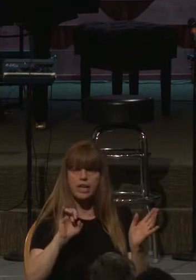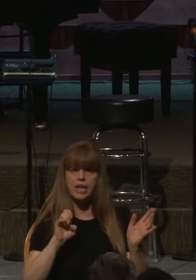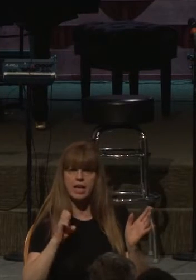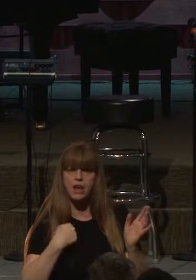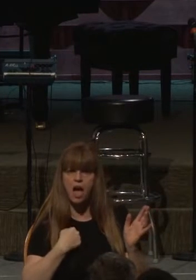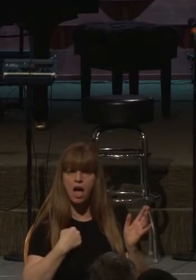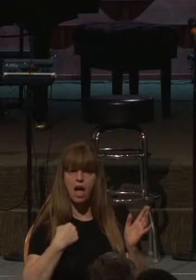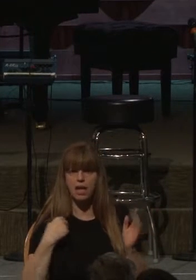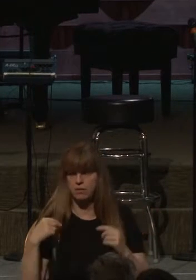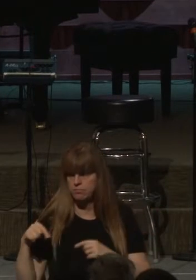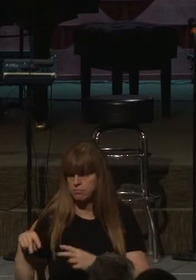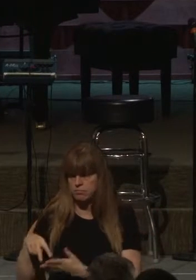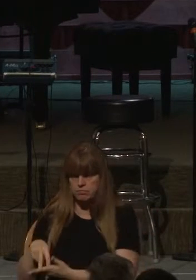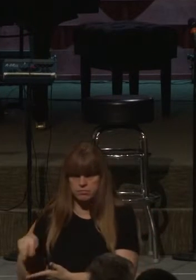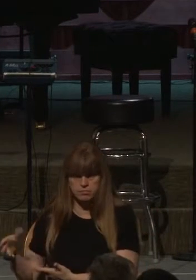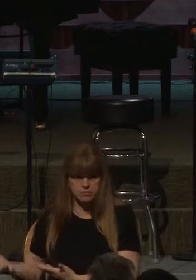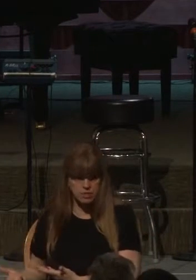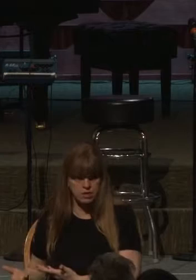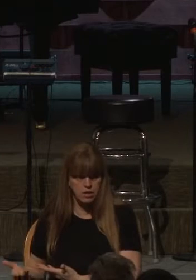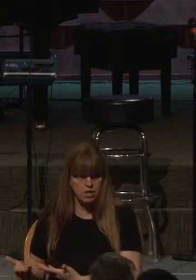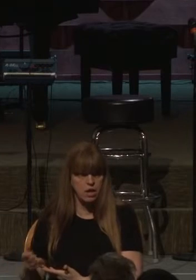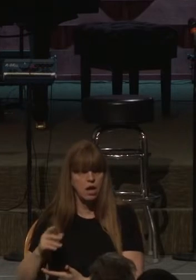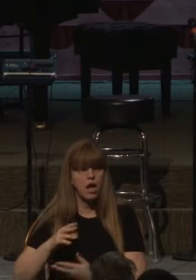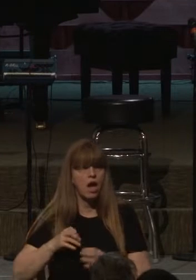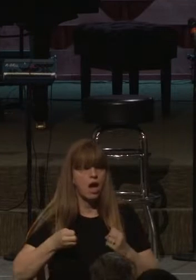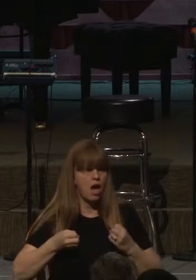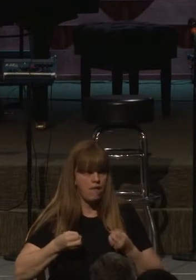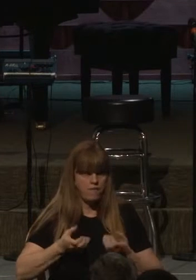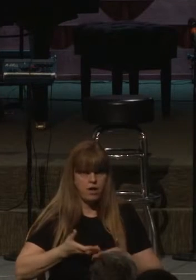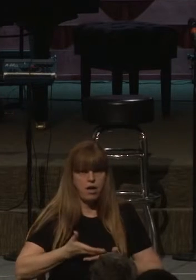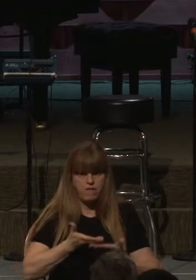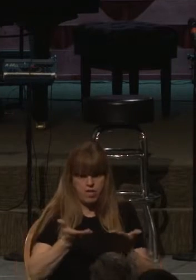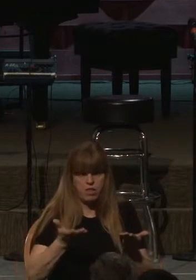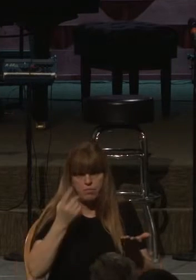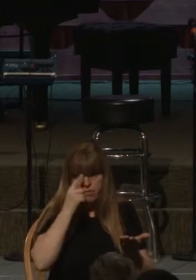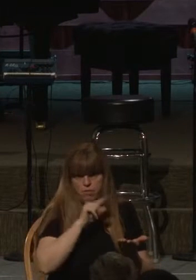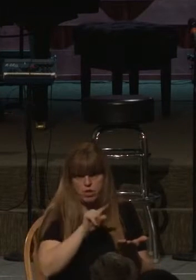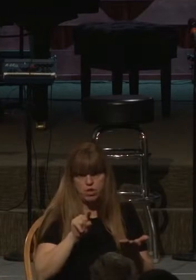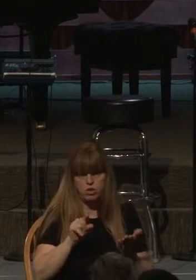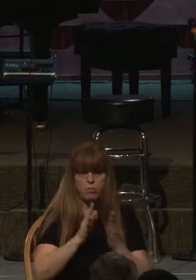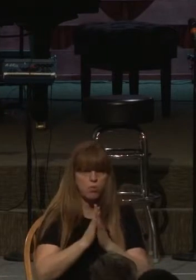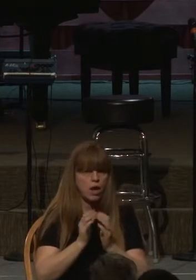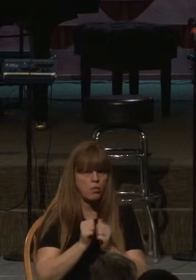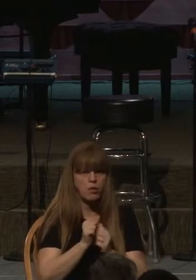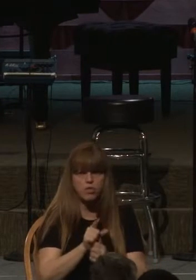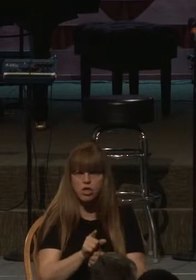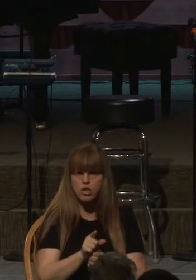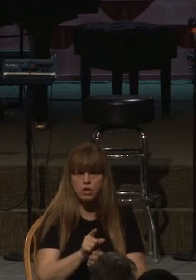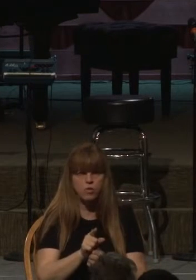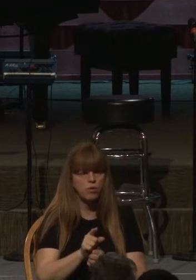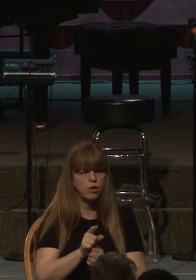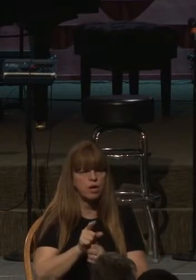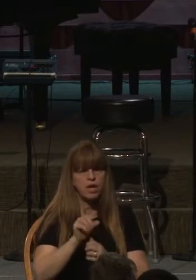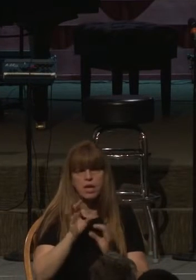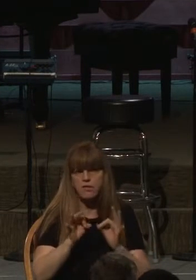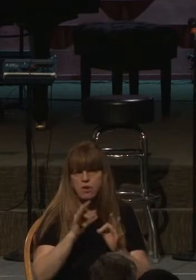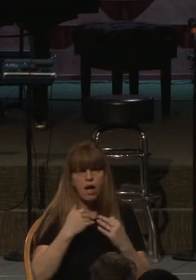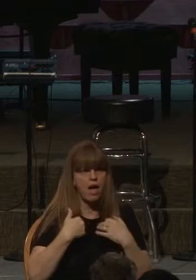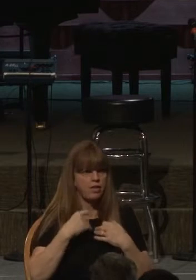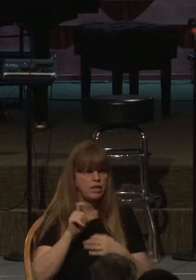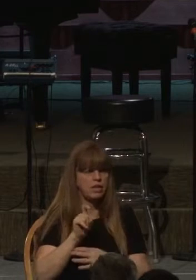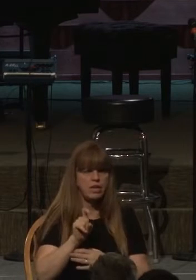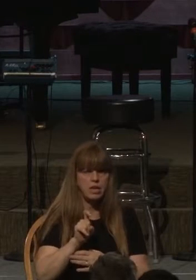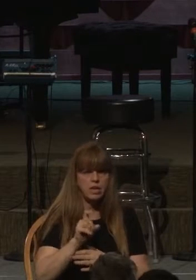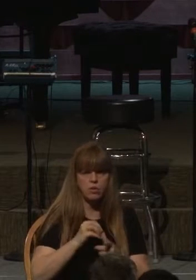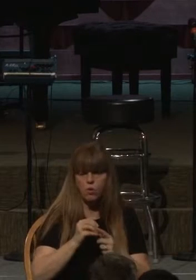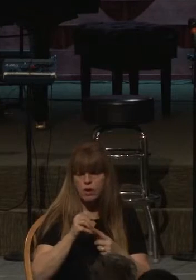as we dismiss to be available to you, to pray with you. Perhaps there's a need in your life and you just need someone to